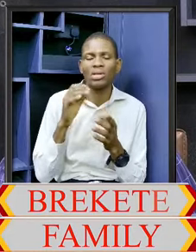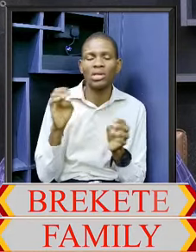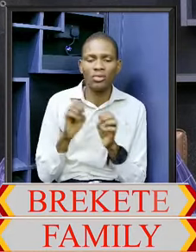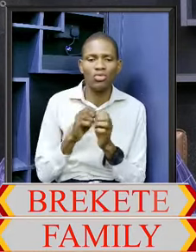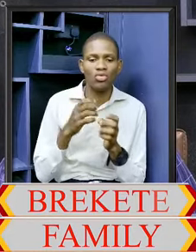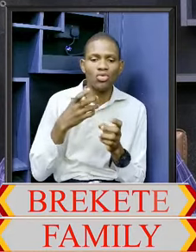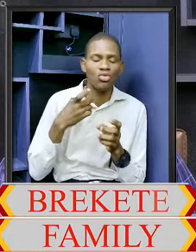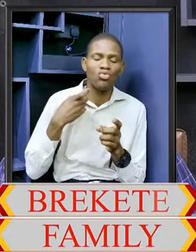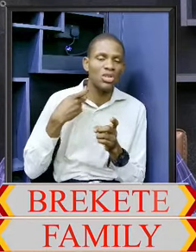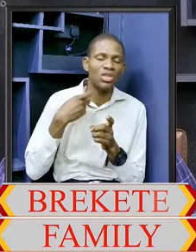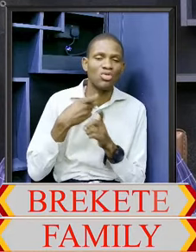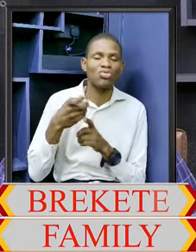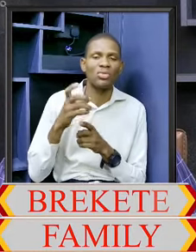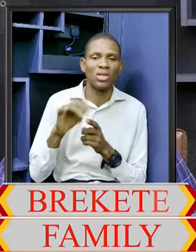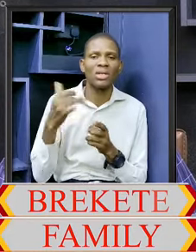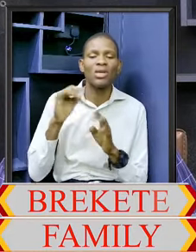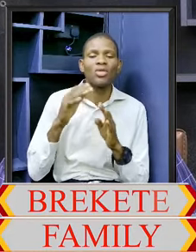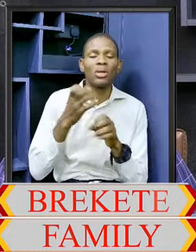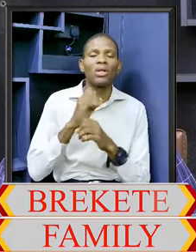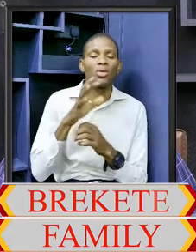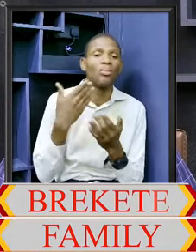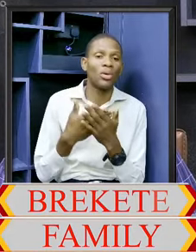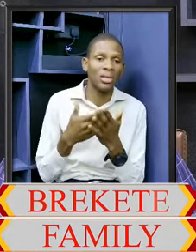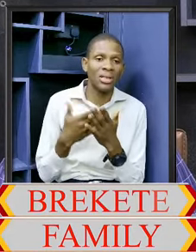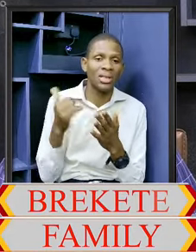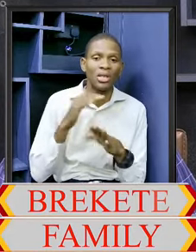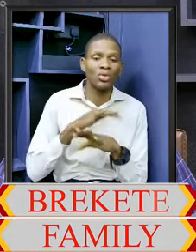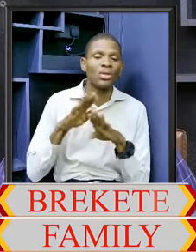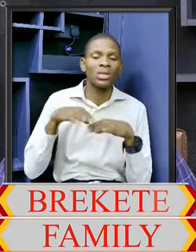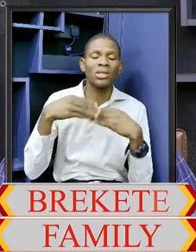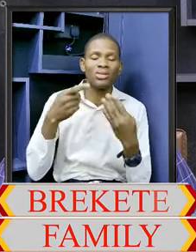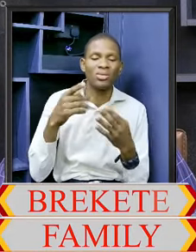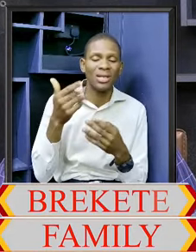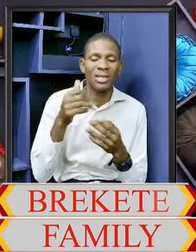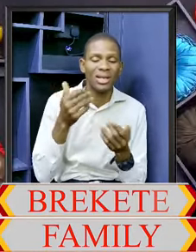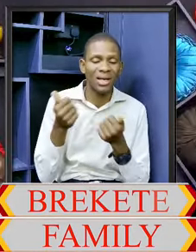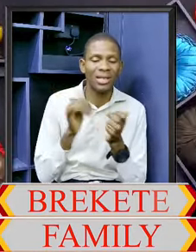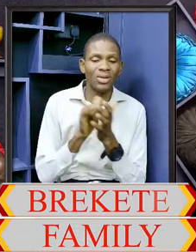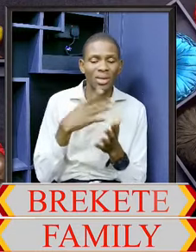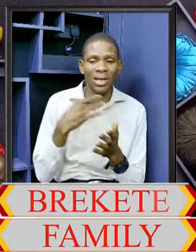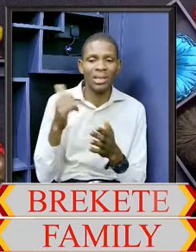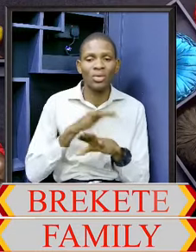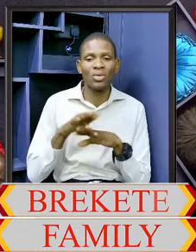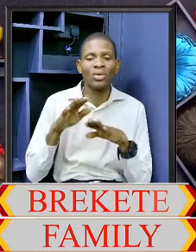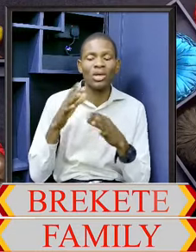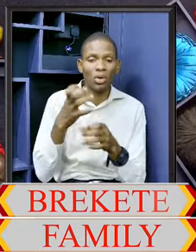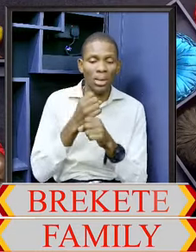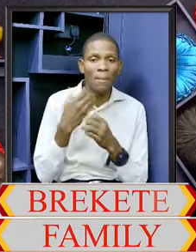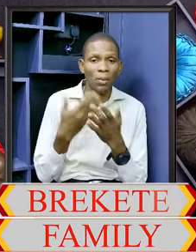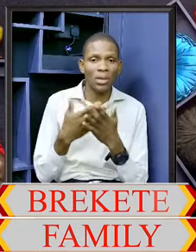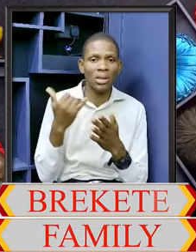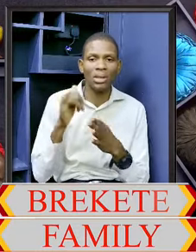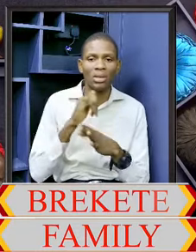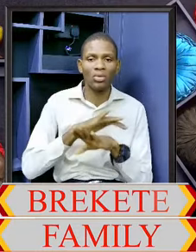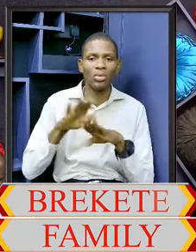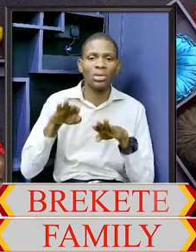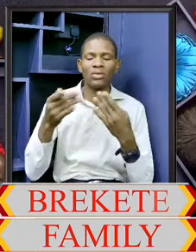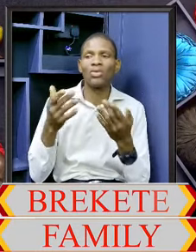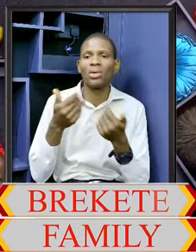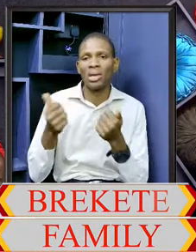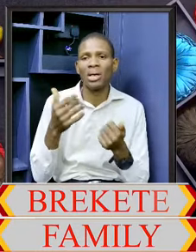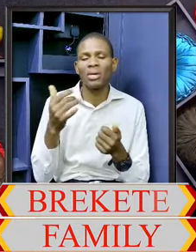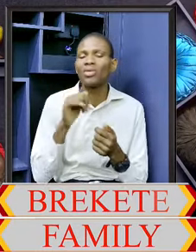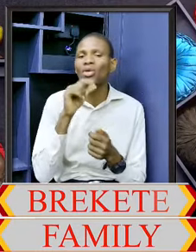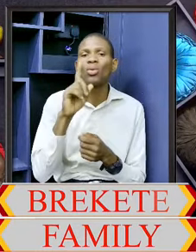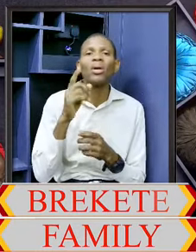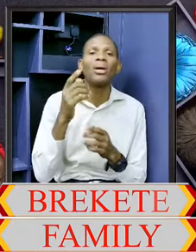collect your money. No be say they give you car where you no like. They no give you car. They no give you money. And no be for one car. For how